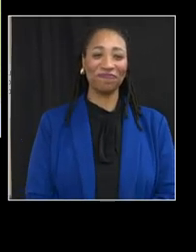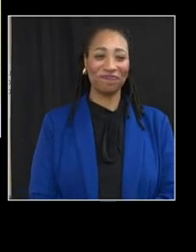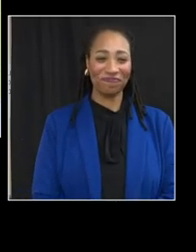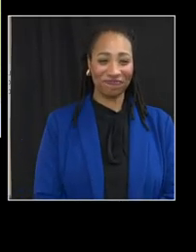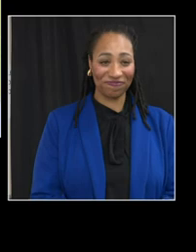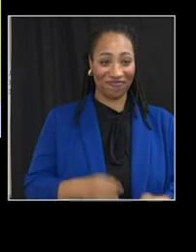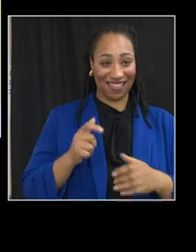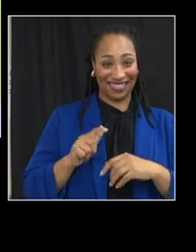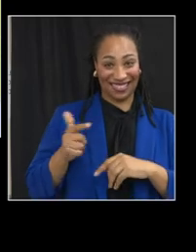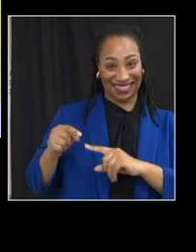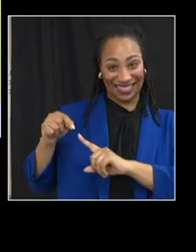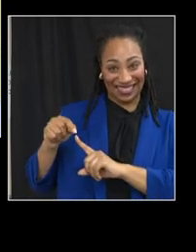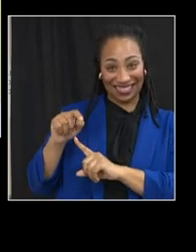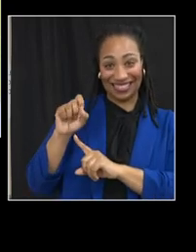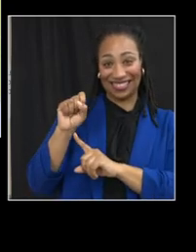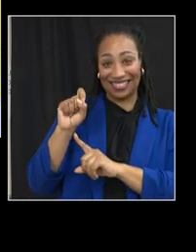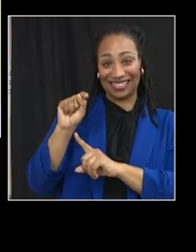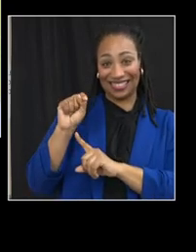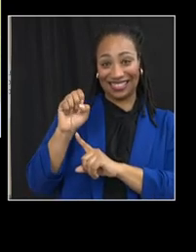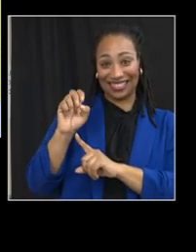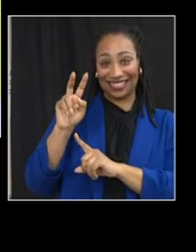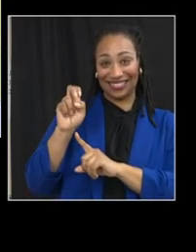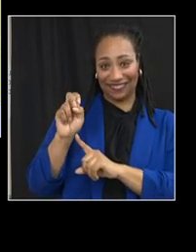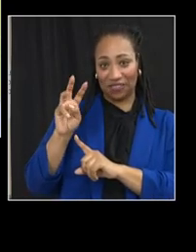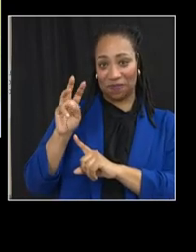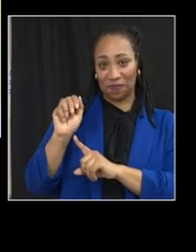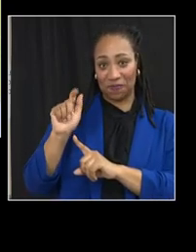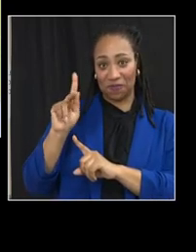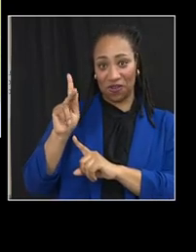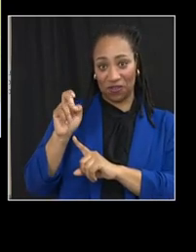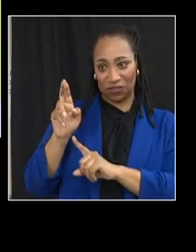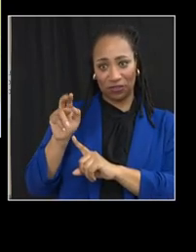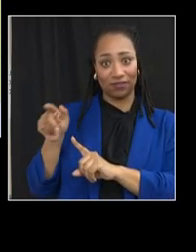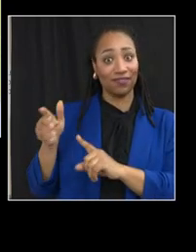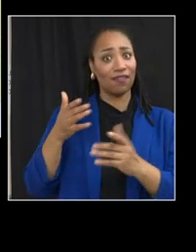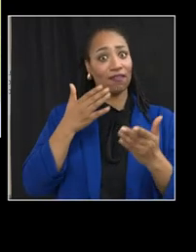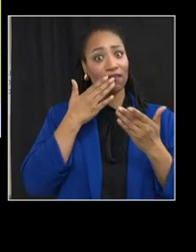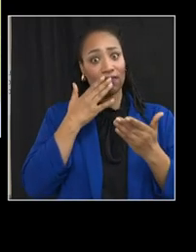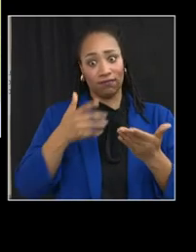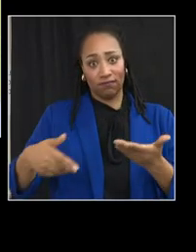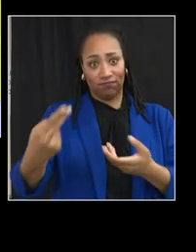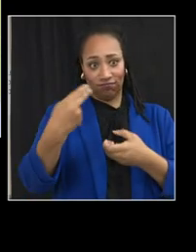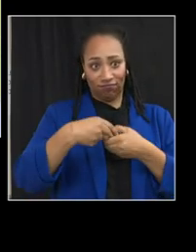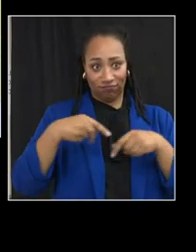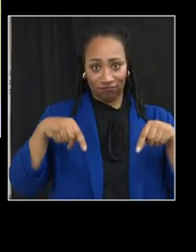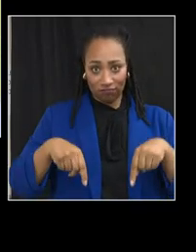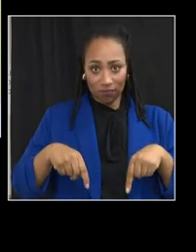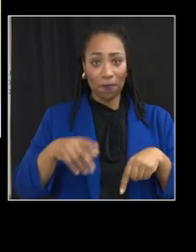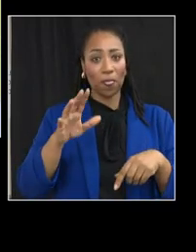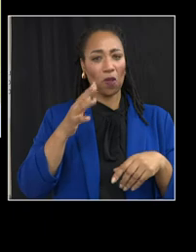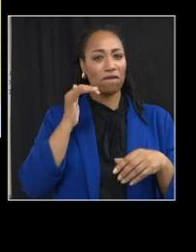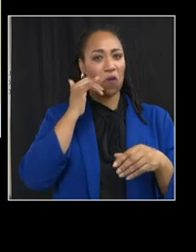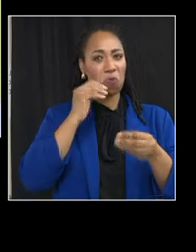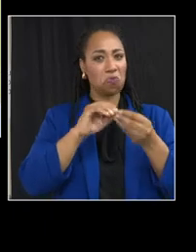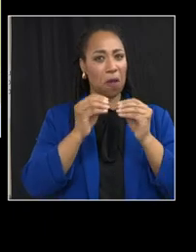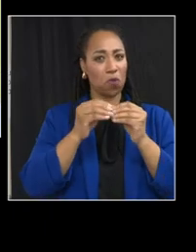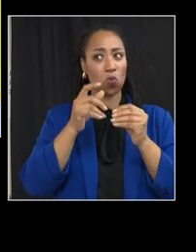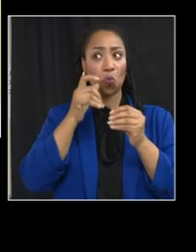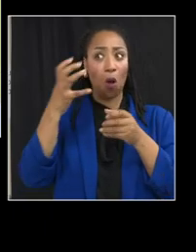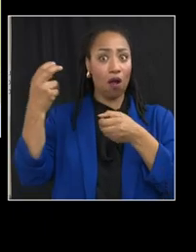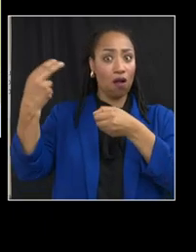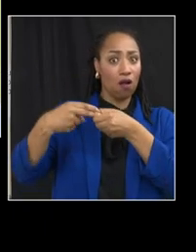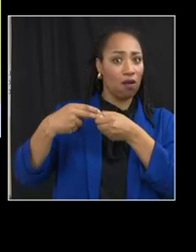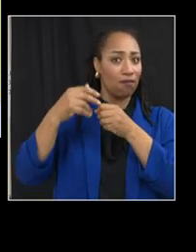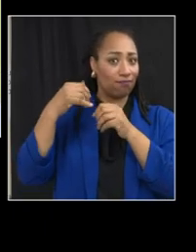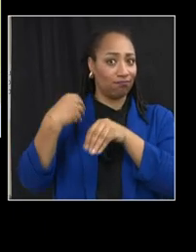Deputy Chief of Staff to the Mayor. I wanted to just give the phone number and welcome everybody who's joining us on the call today and from the 10